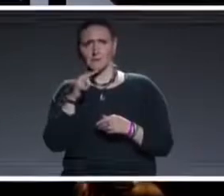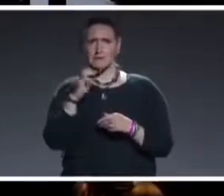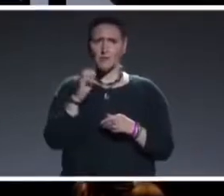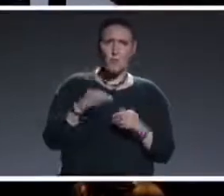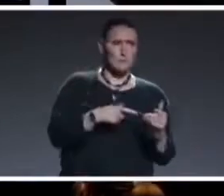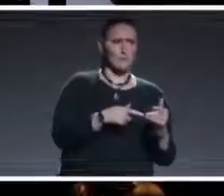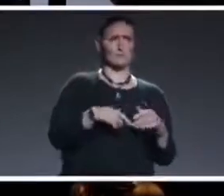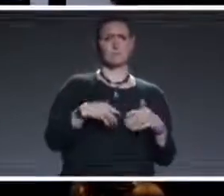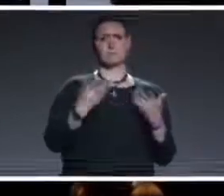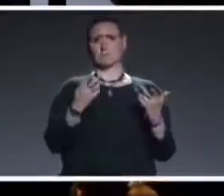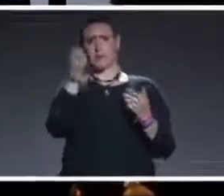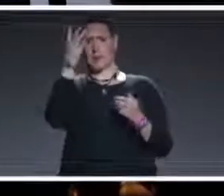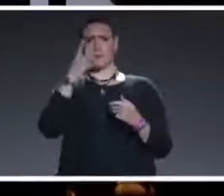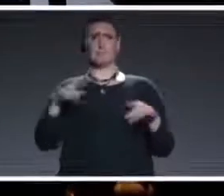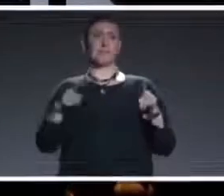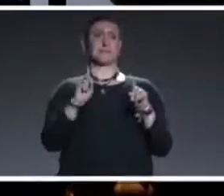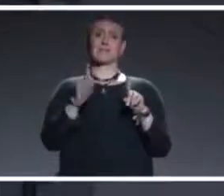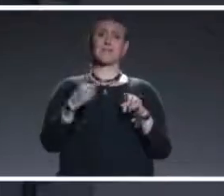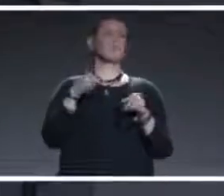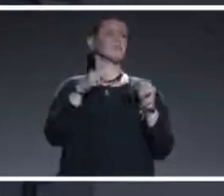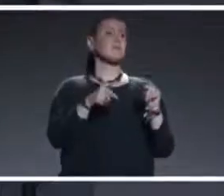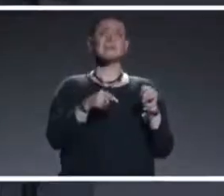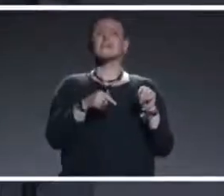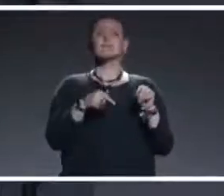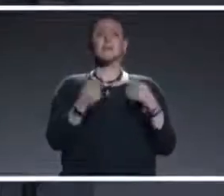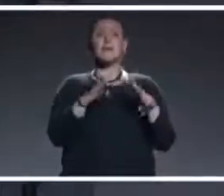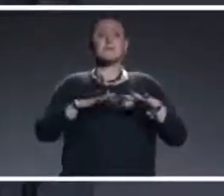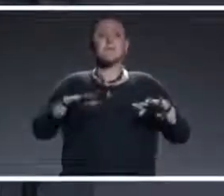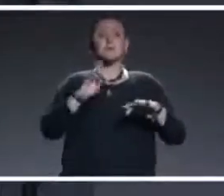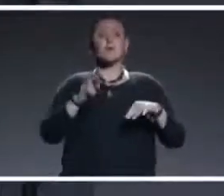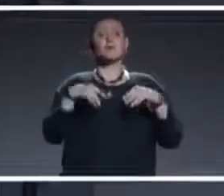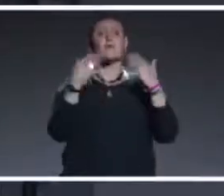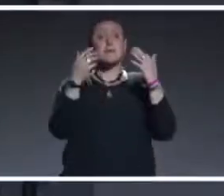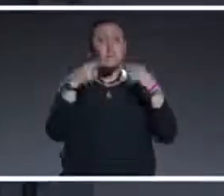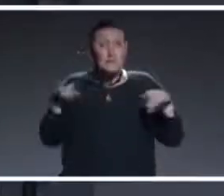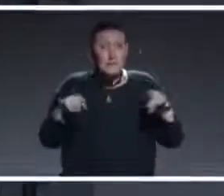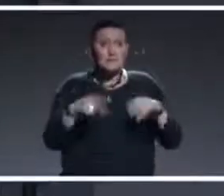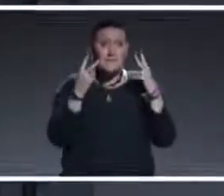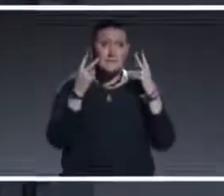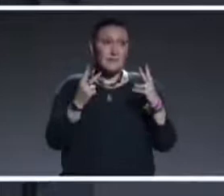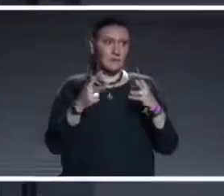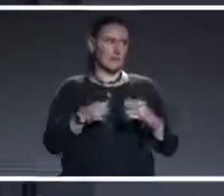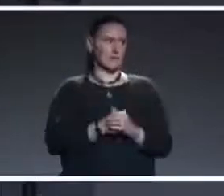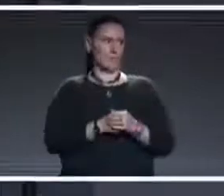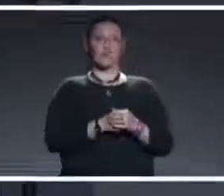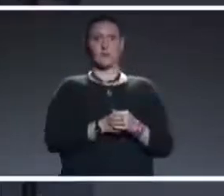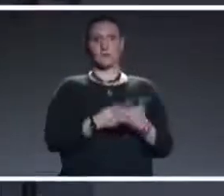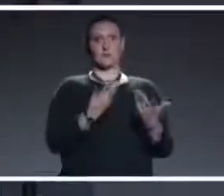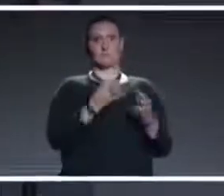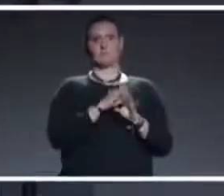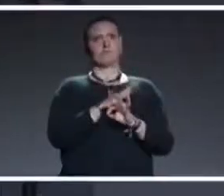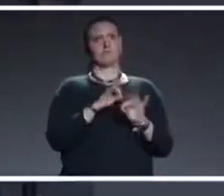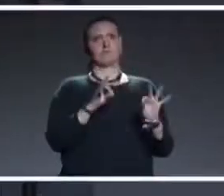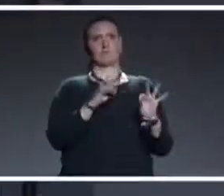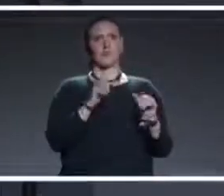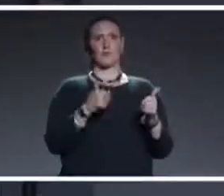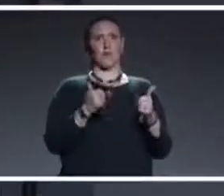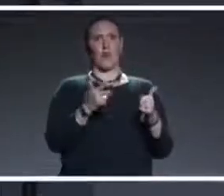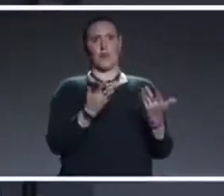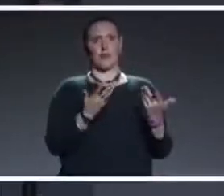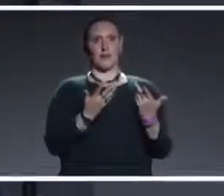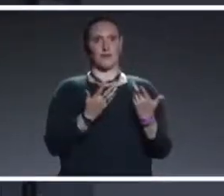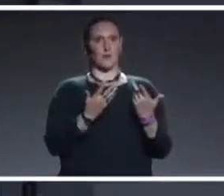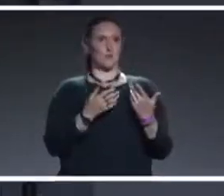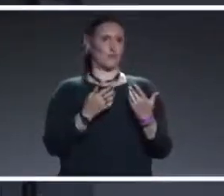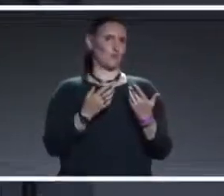a very important part of this new universe. And we just heard you protected them very well, which is unbelievable, by the way, in this